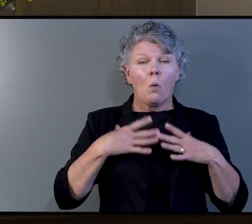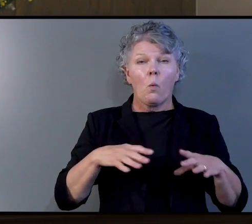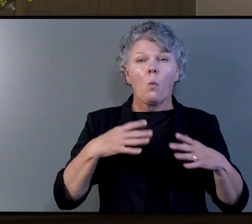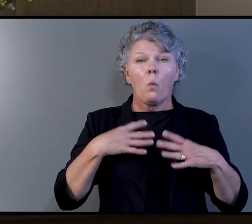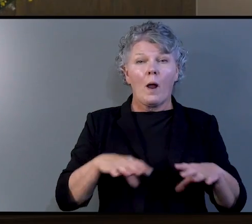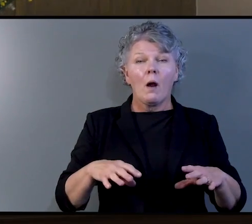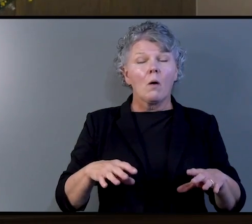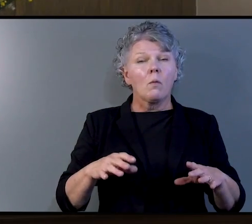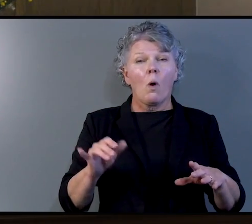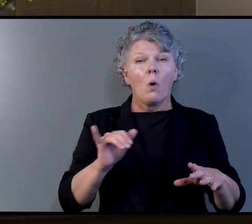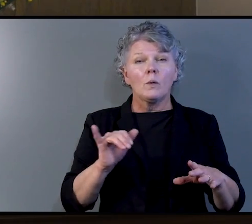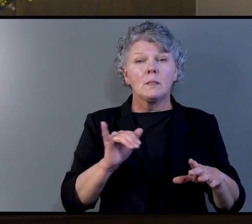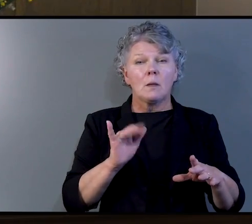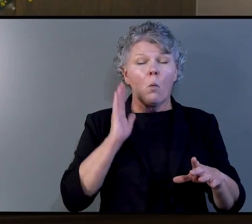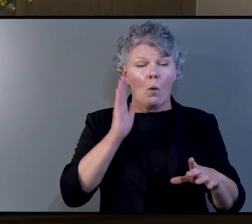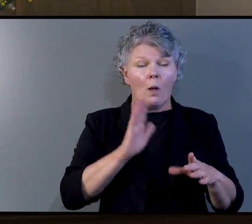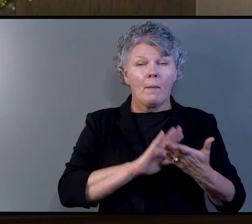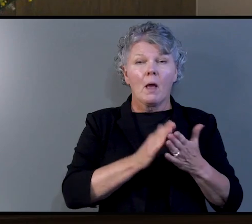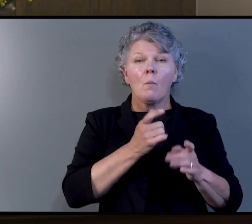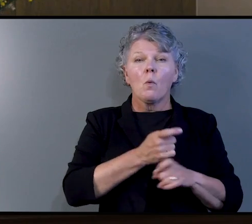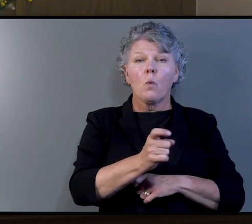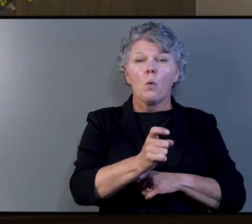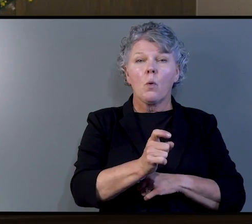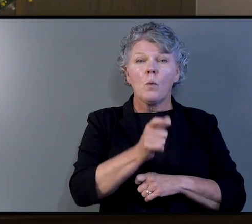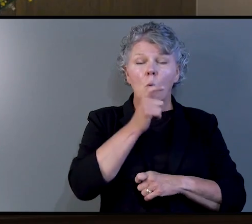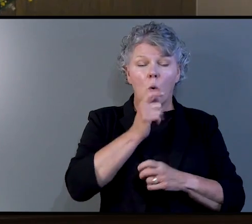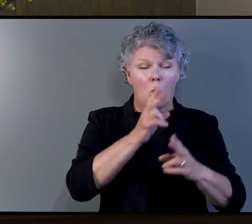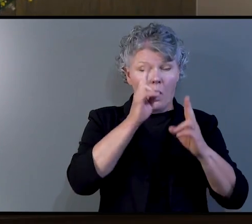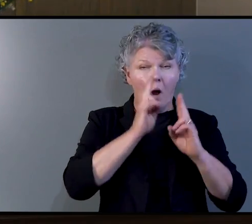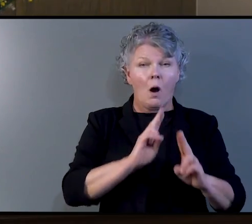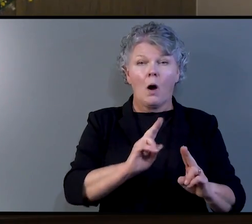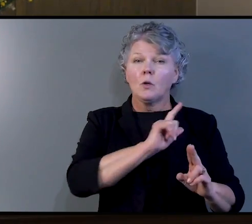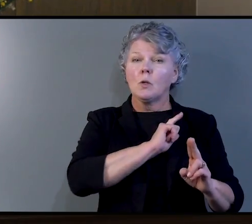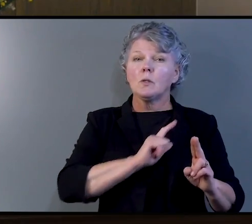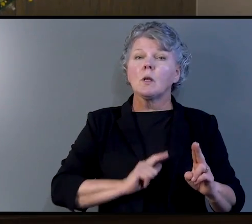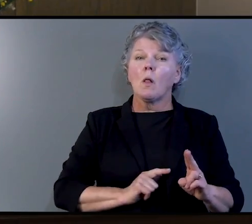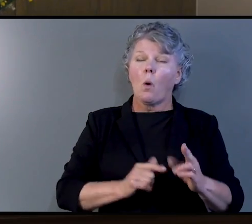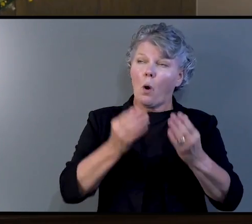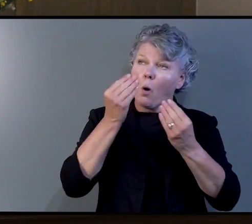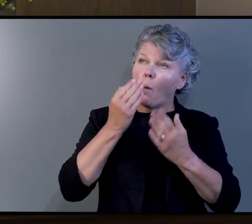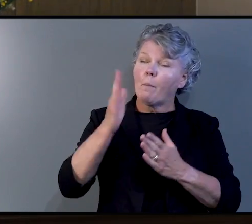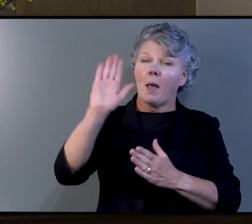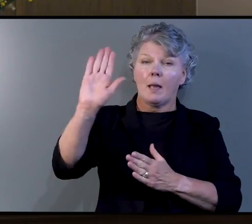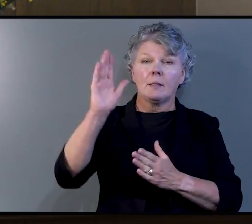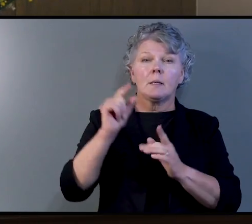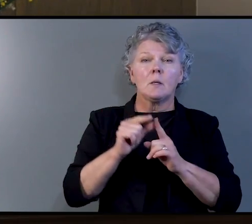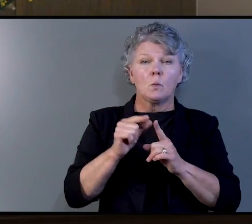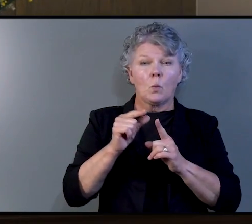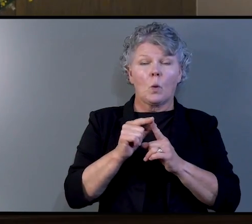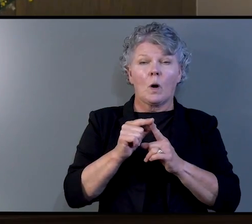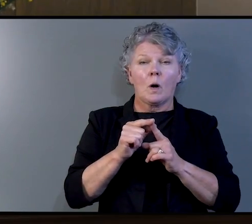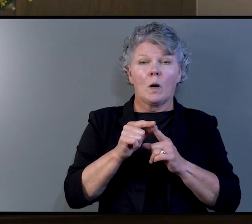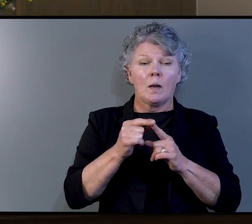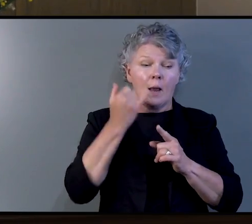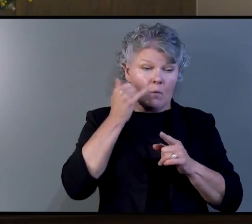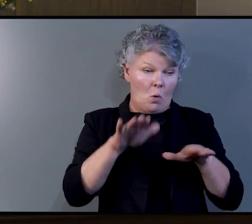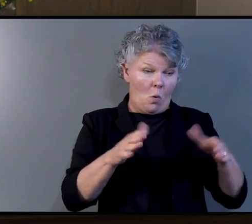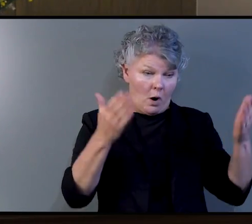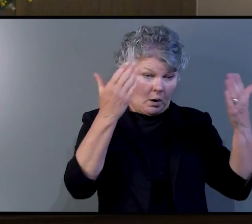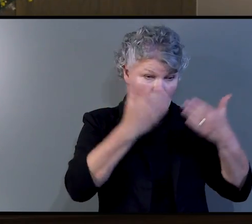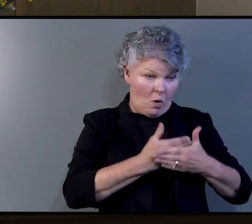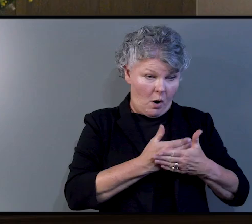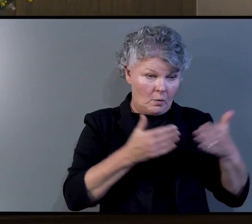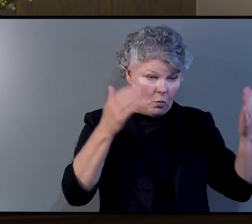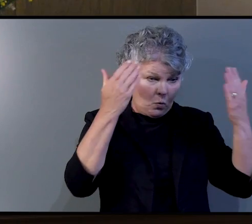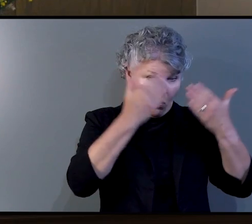will eat them up. Who among you fears the Lord and obeys the voice of his servant? Let him who walks in darkness and has no